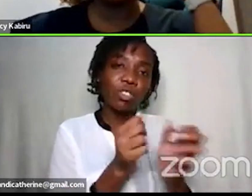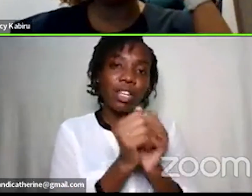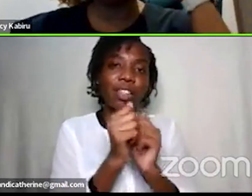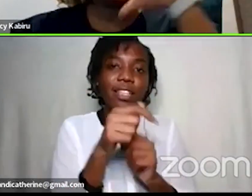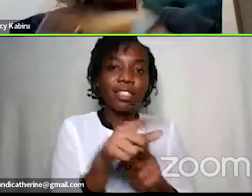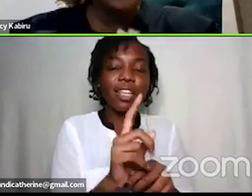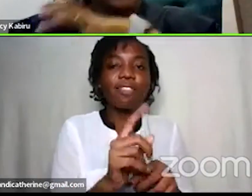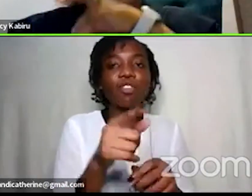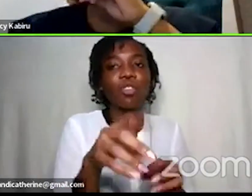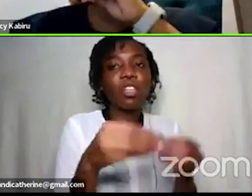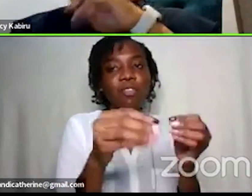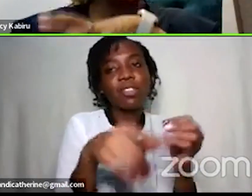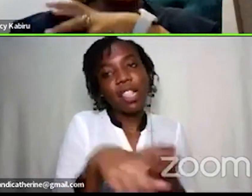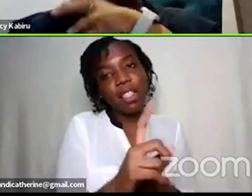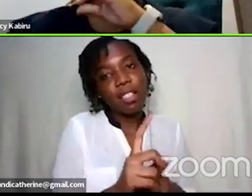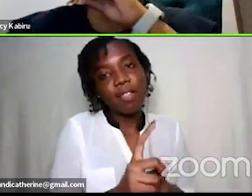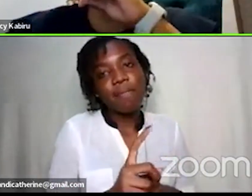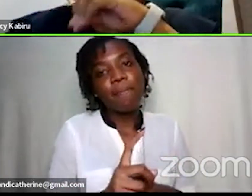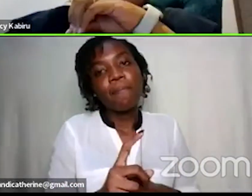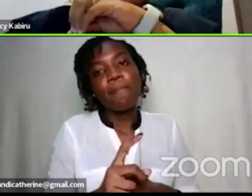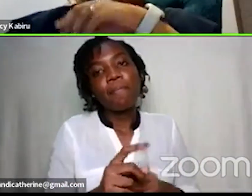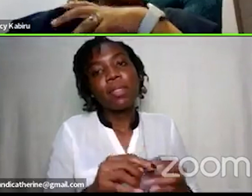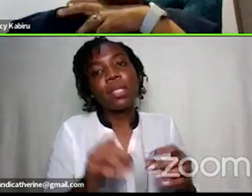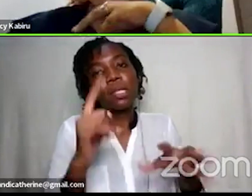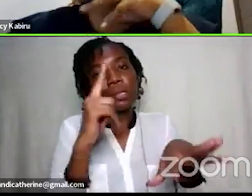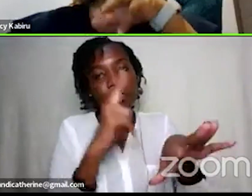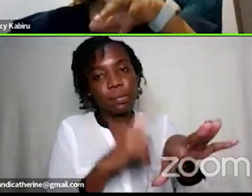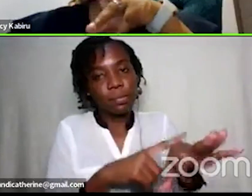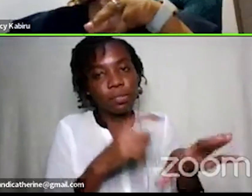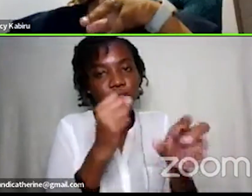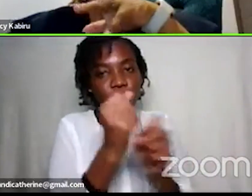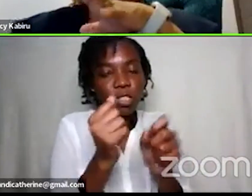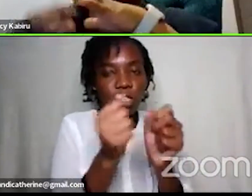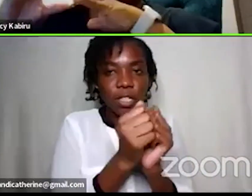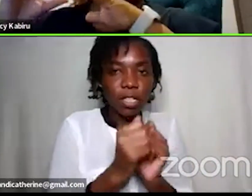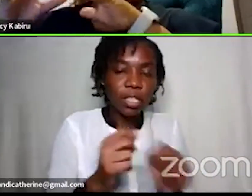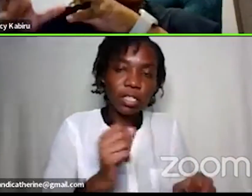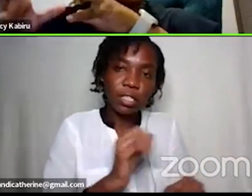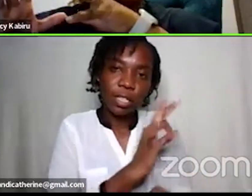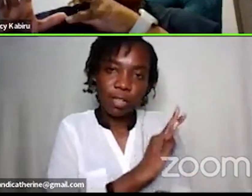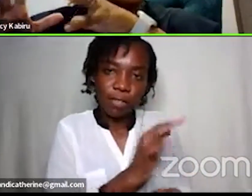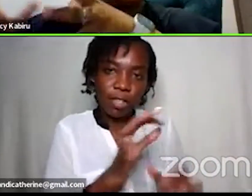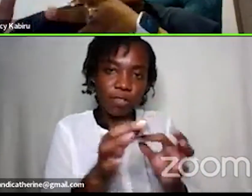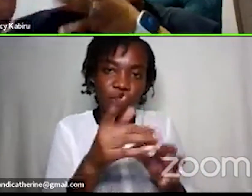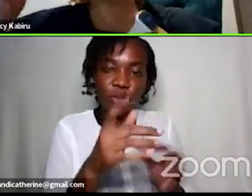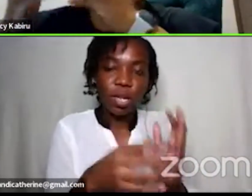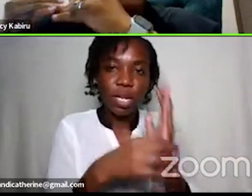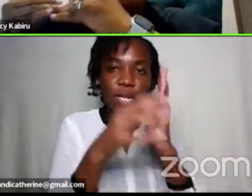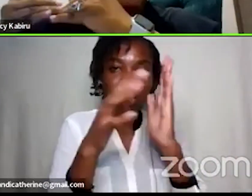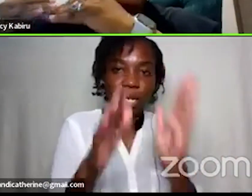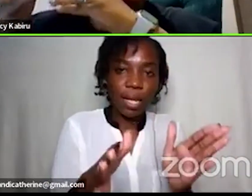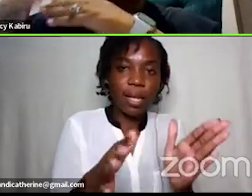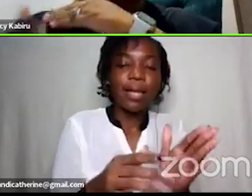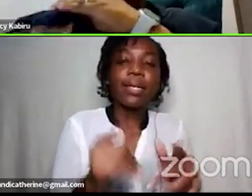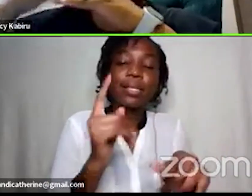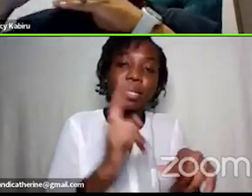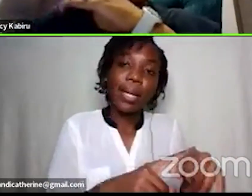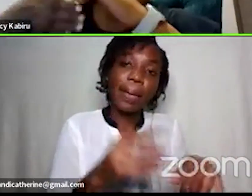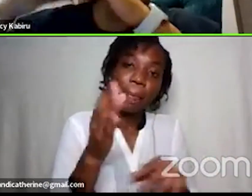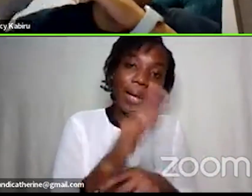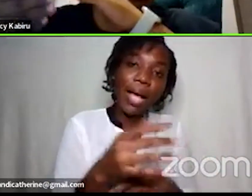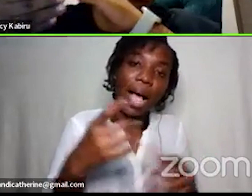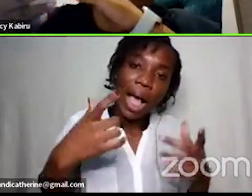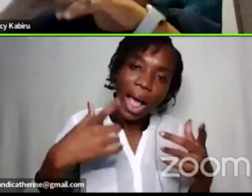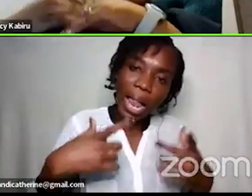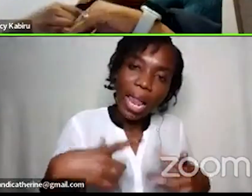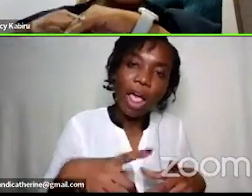grace. I work hand in hand with your colleagues. If you're a leader and you had left someone in charge, when you come back, allow them to